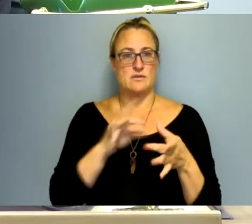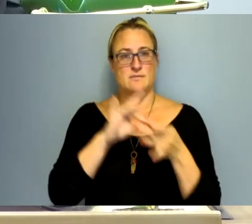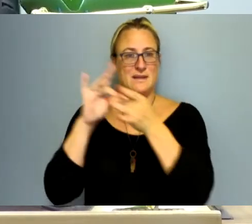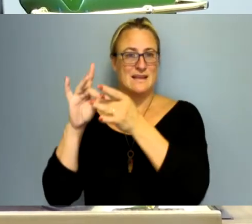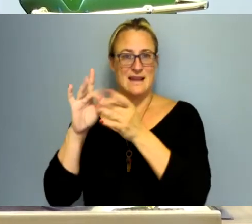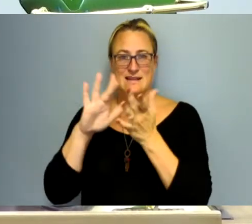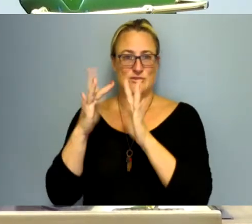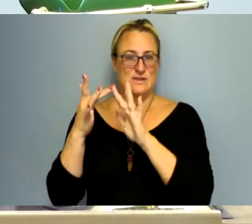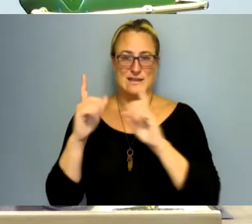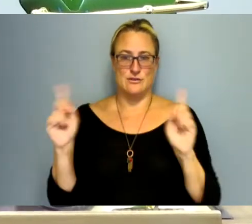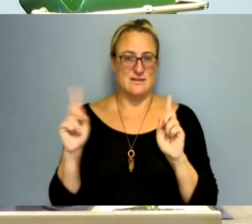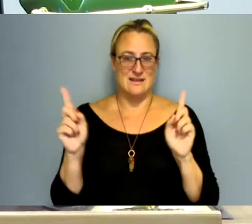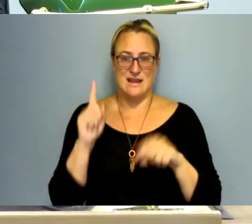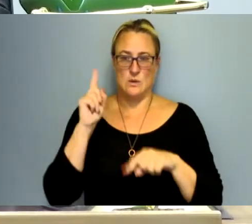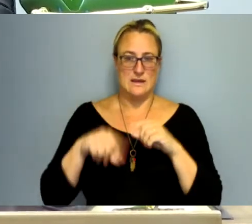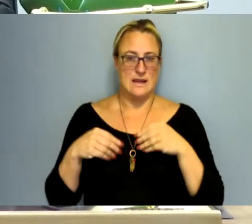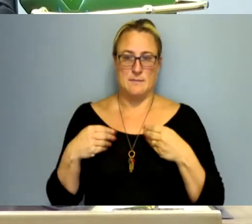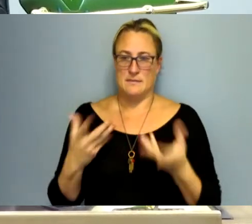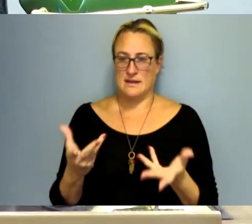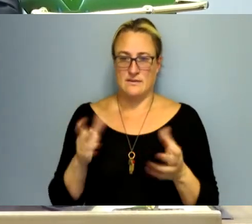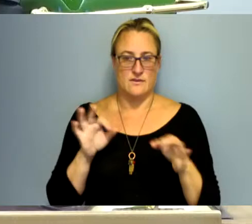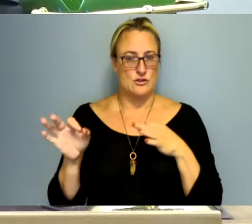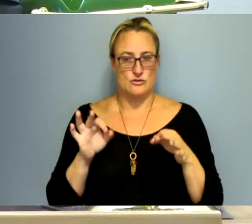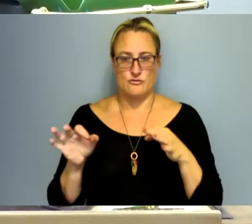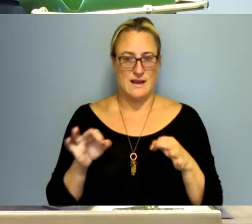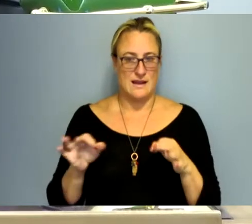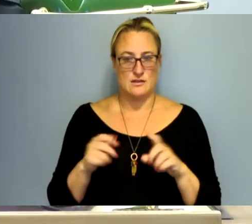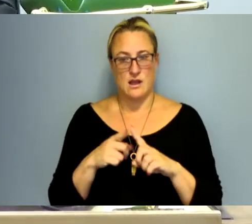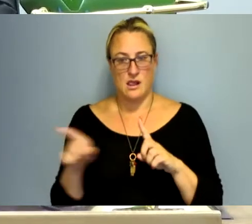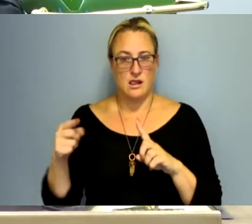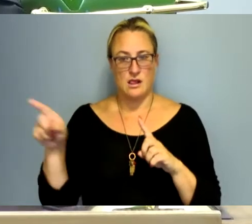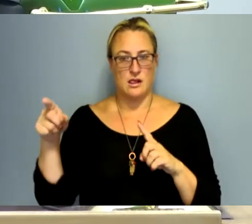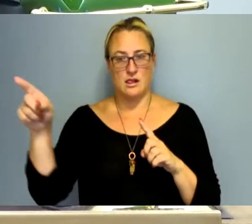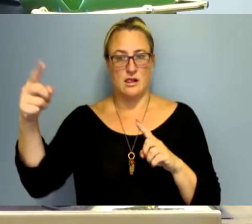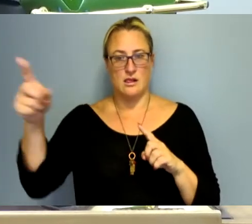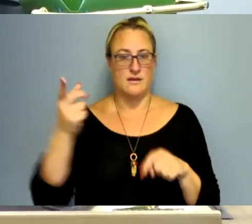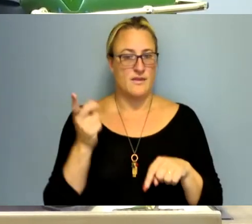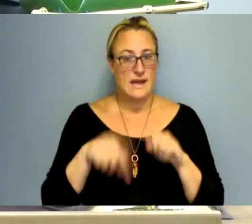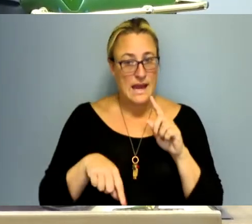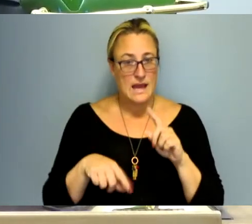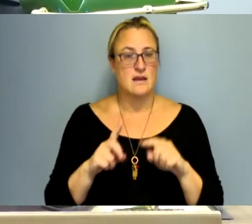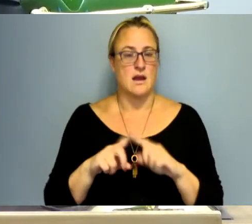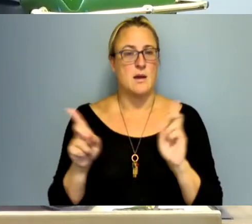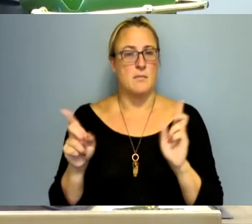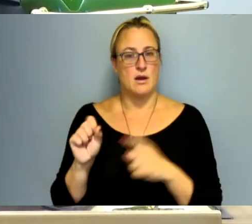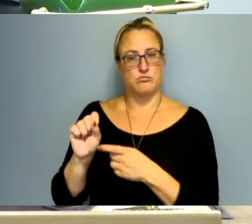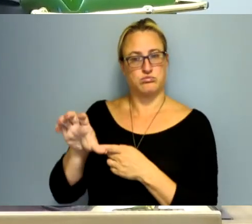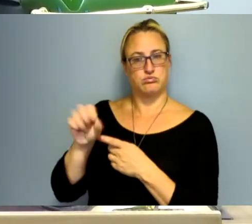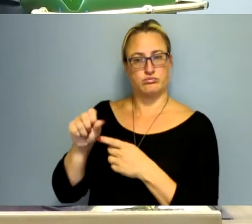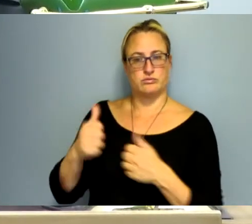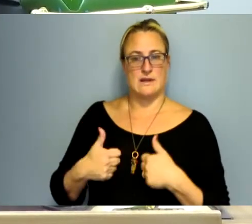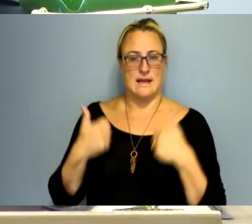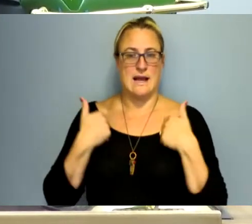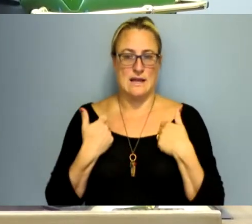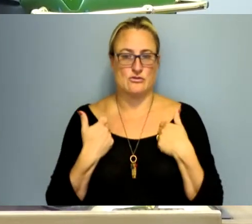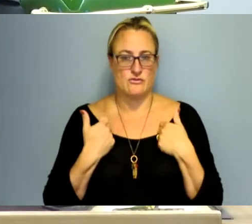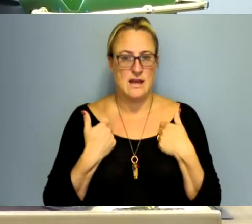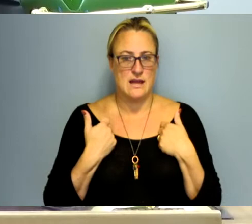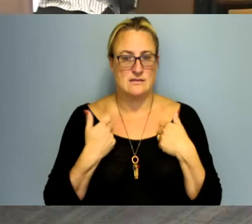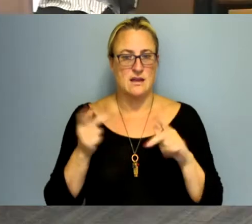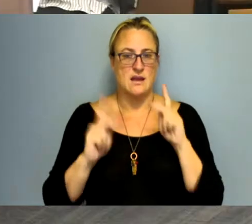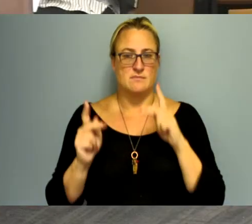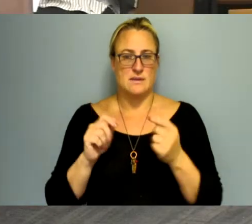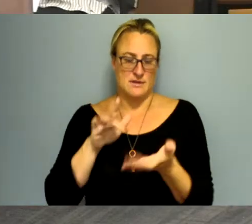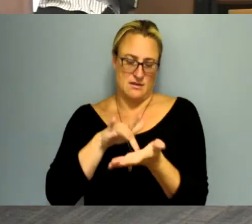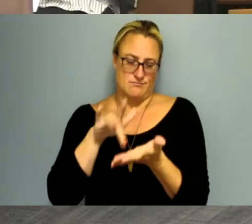the polling place, so they can't give like turn-by-turn directions, but it would give the address, and people would be able